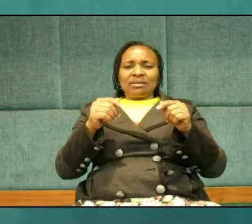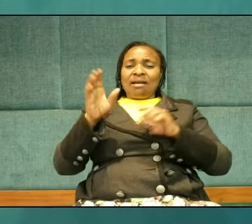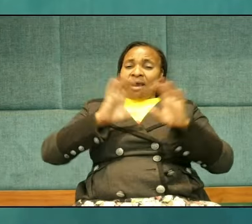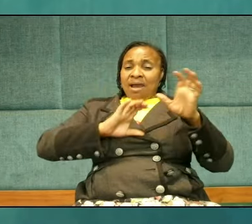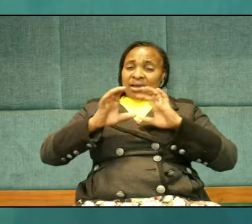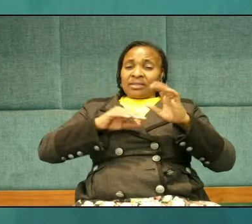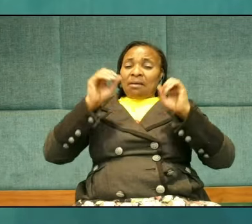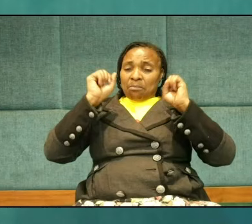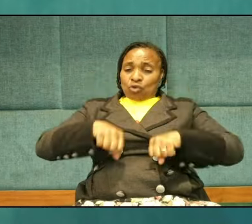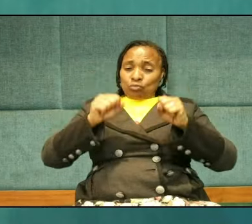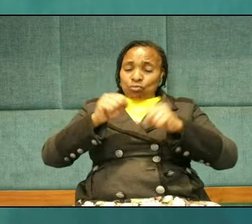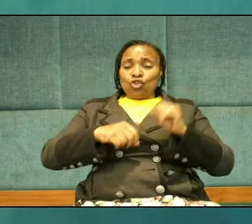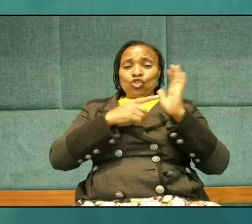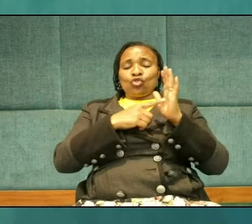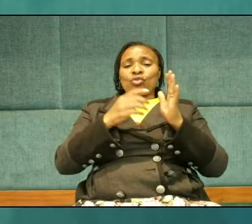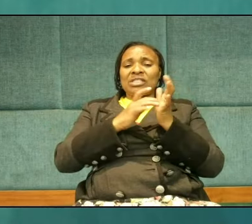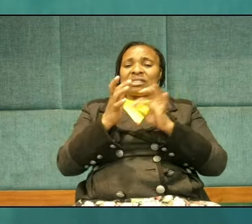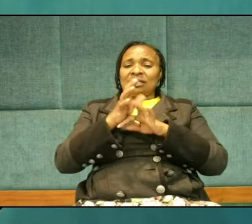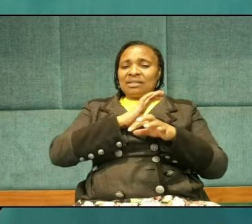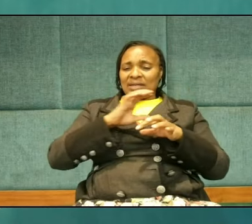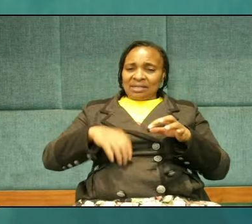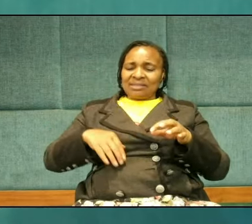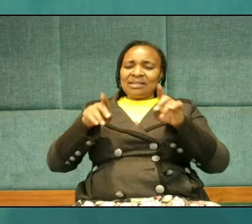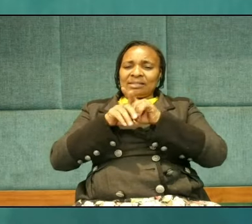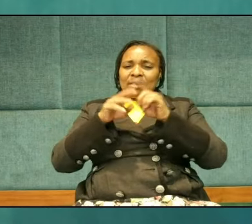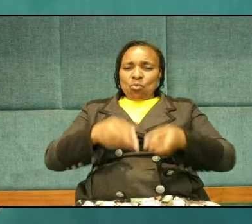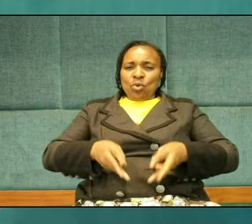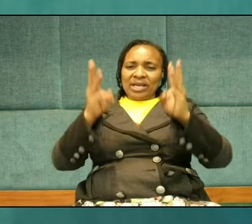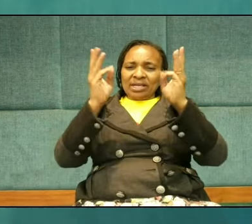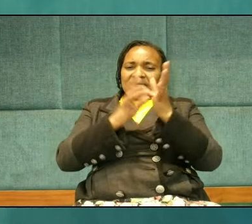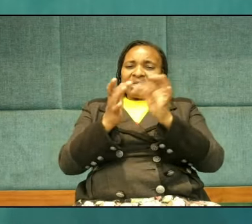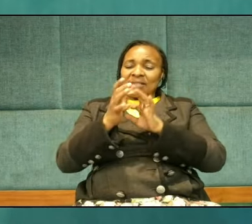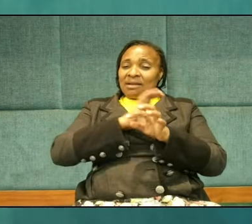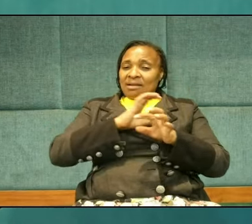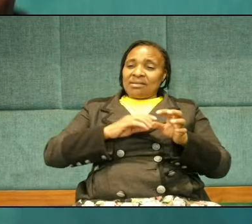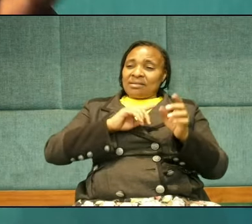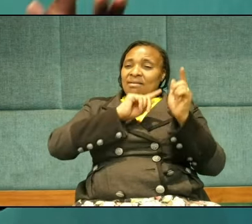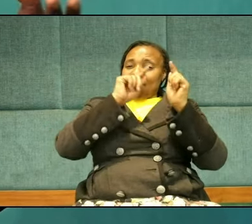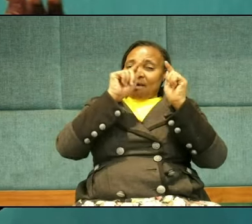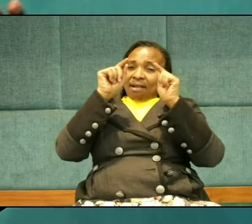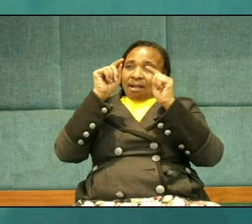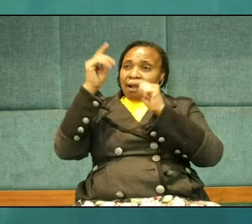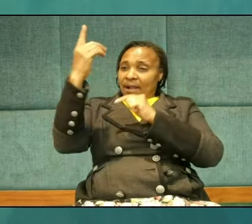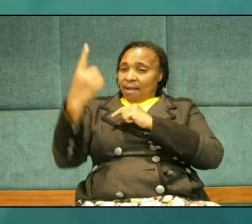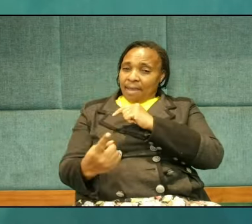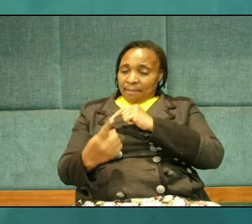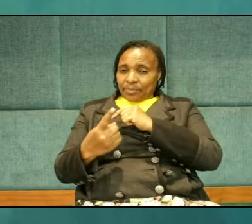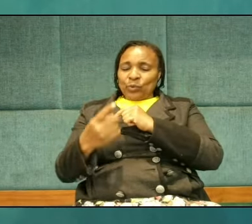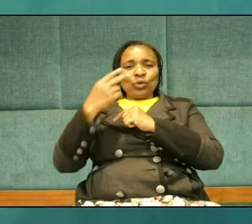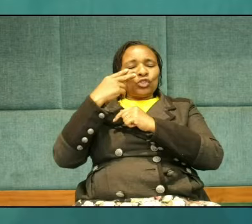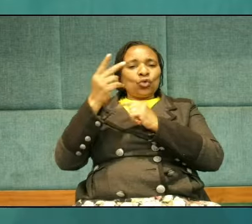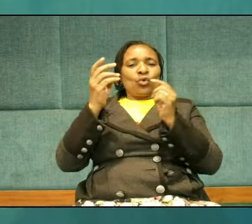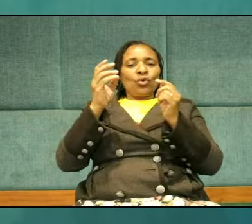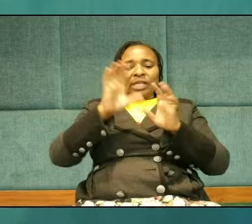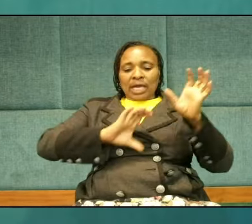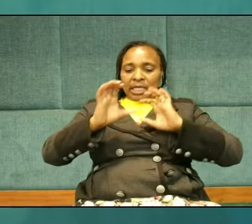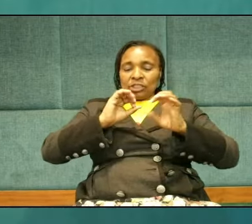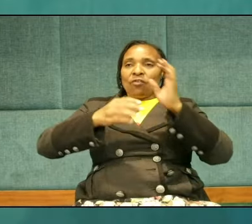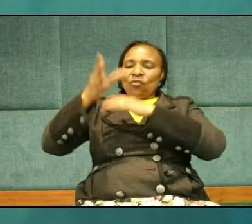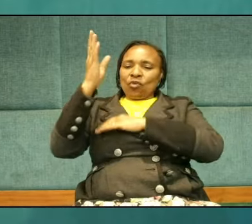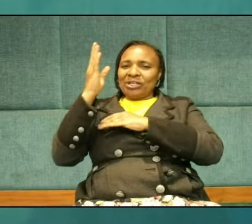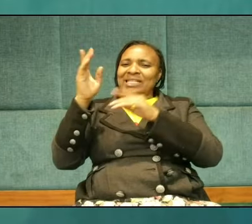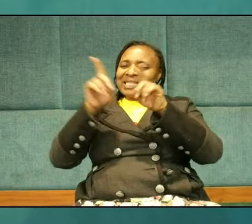show Christ. Yeah. In the same way Christ came and through him, we saw the character of God. Same way as us is